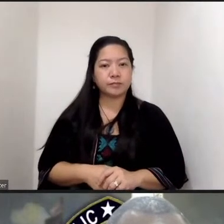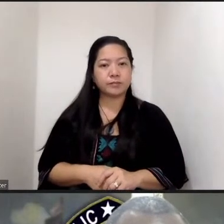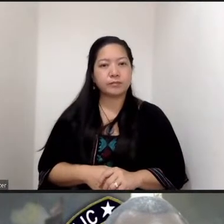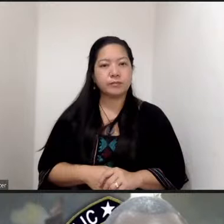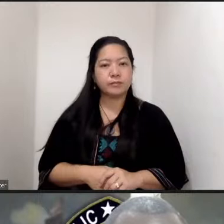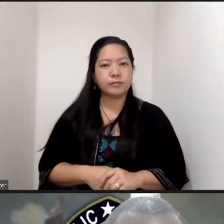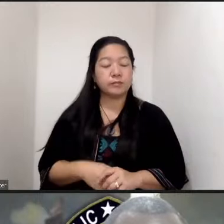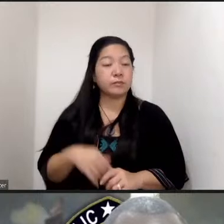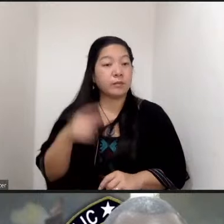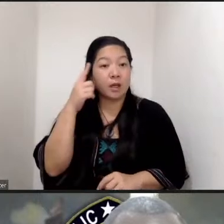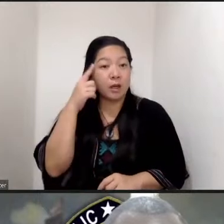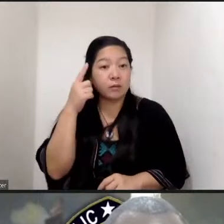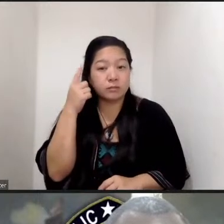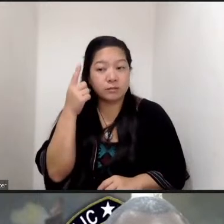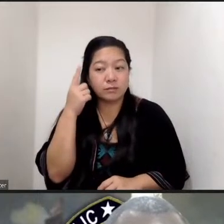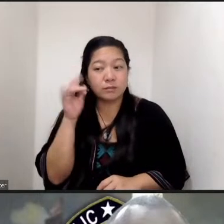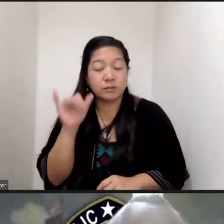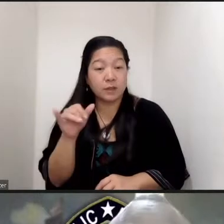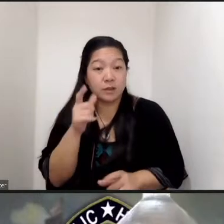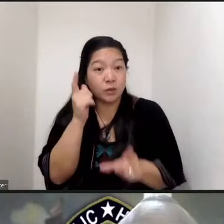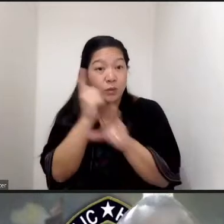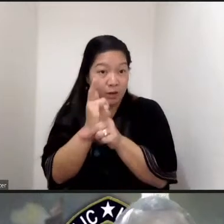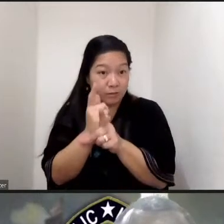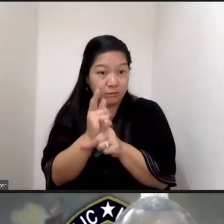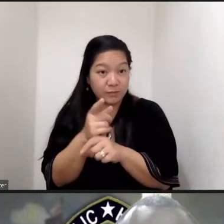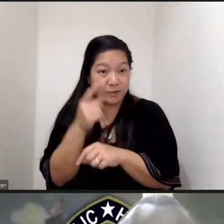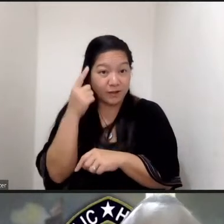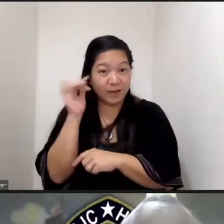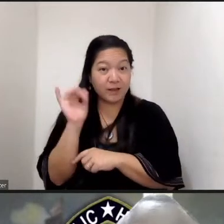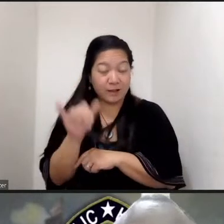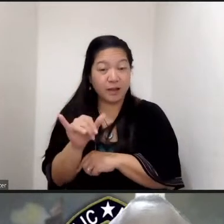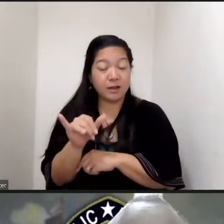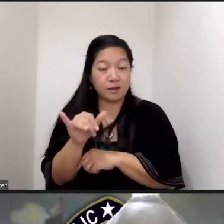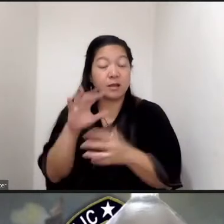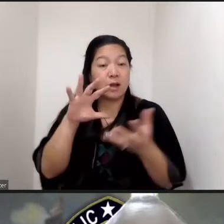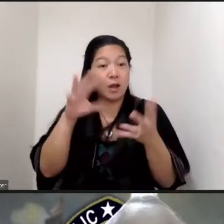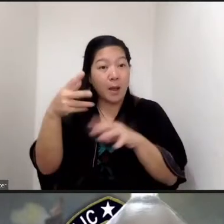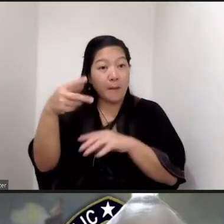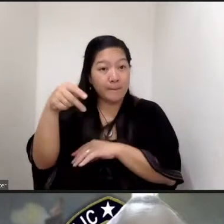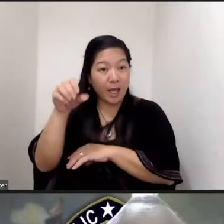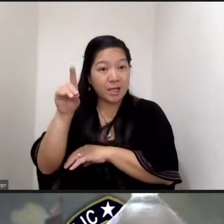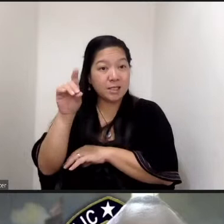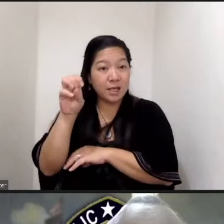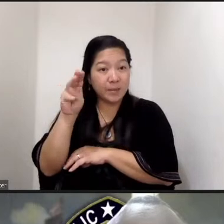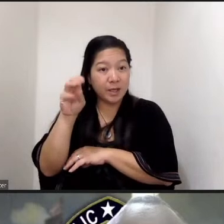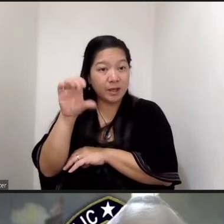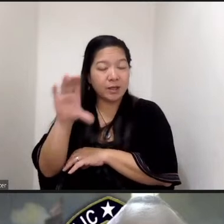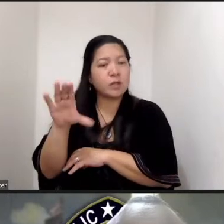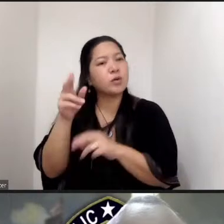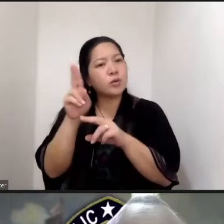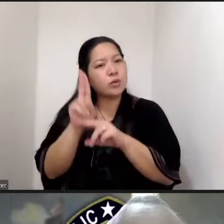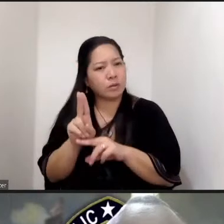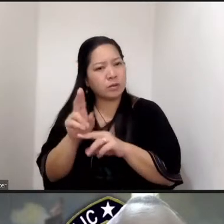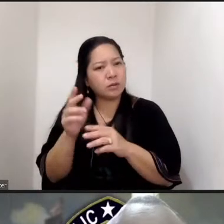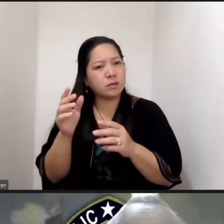I don't think that's correct. I think pandemic is going to be used as an